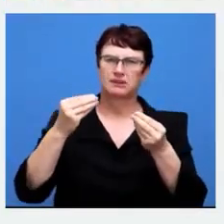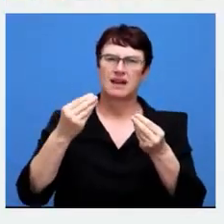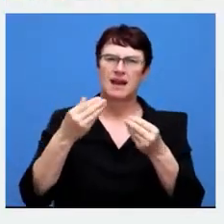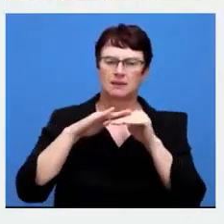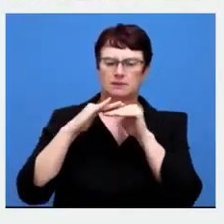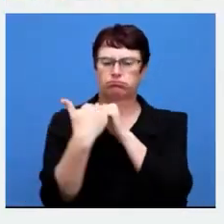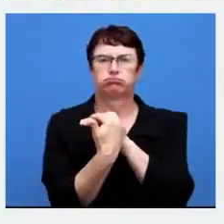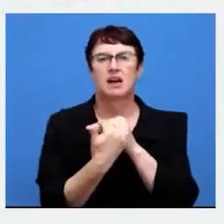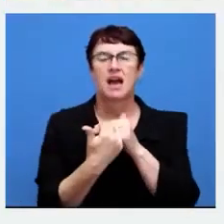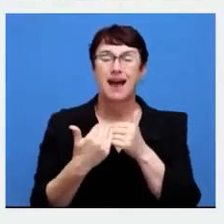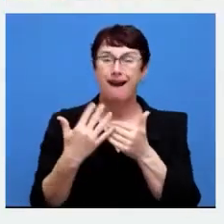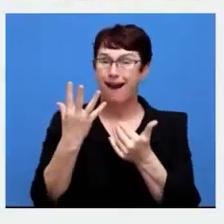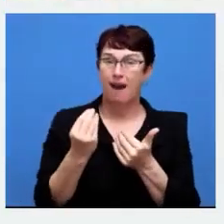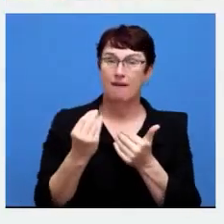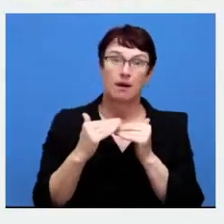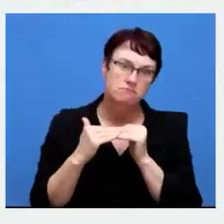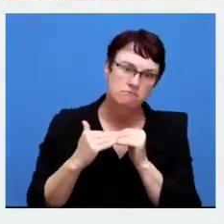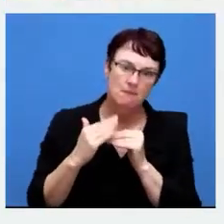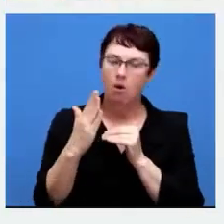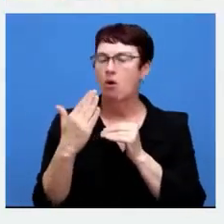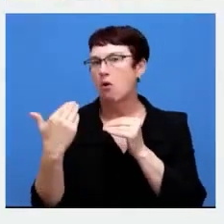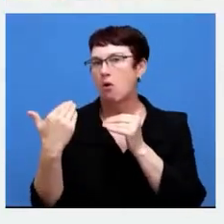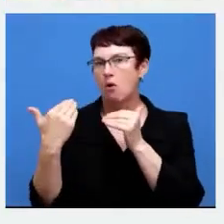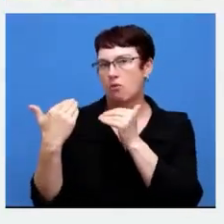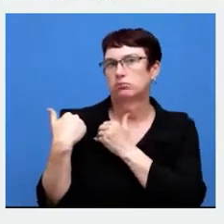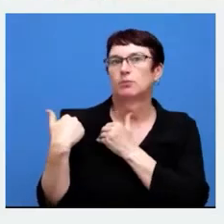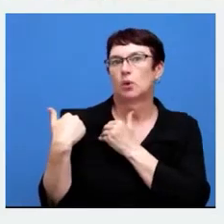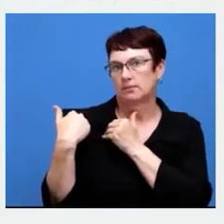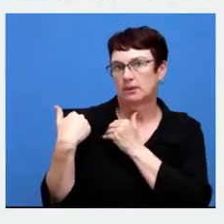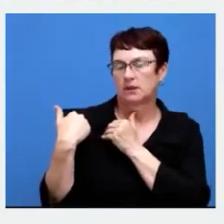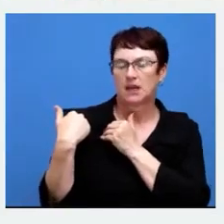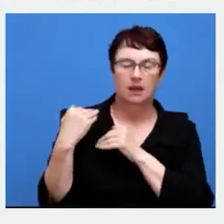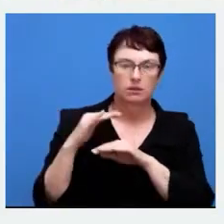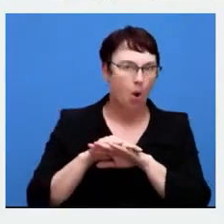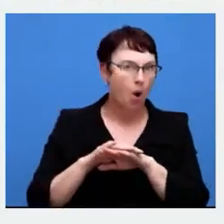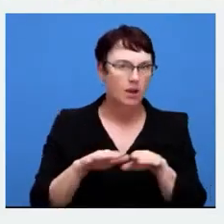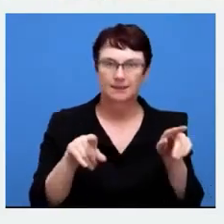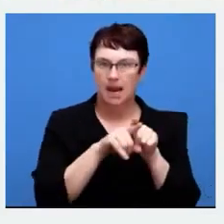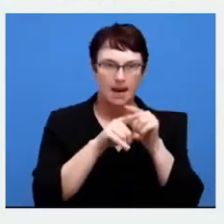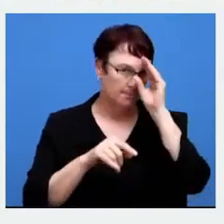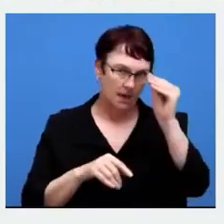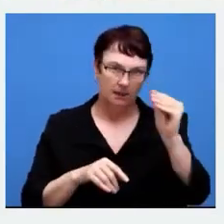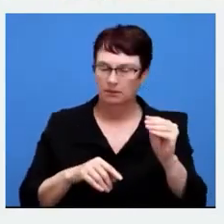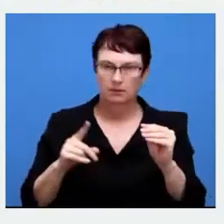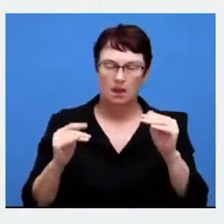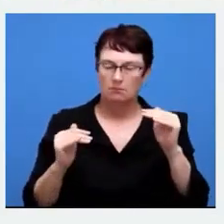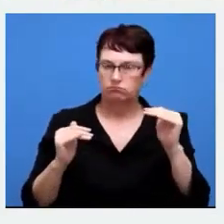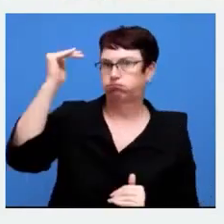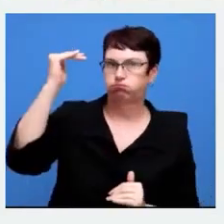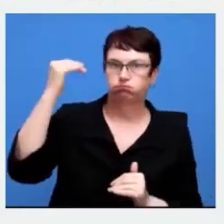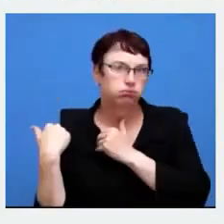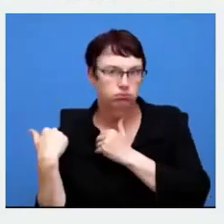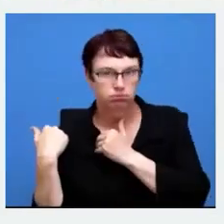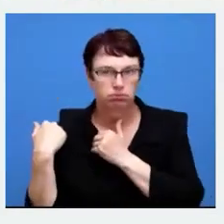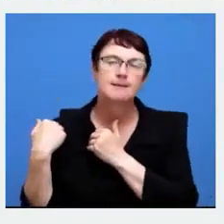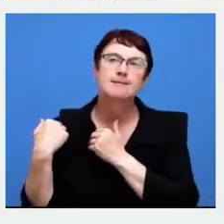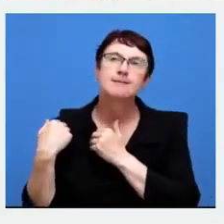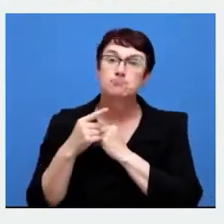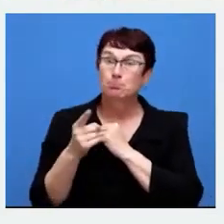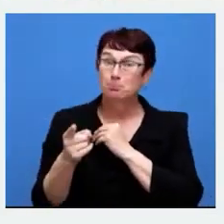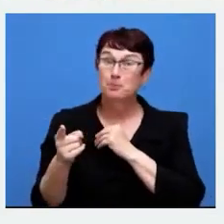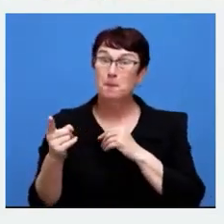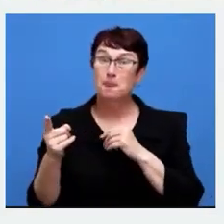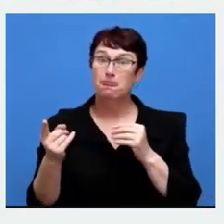still disproportionately affect them. So, for example, this complexity involves